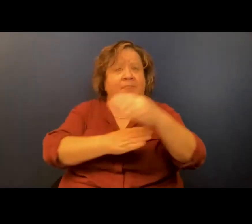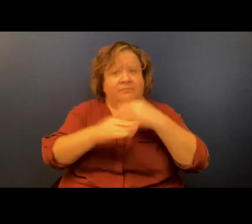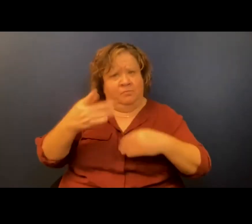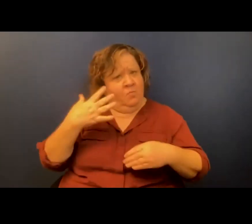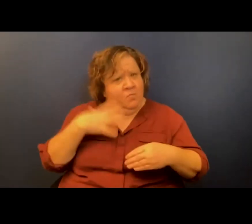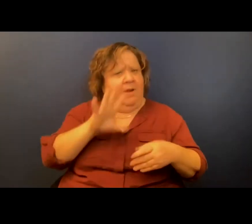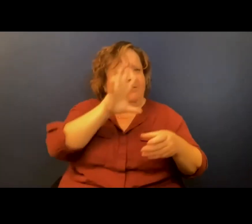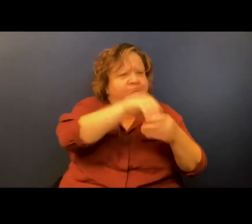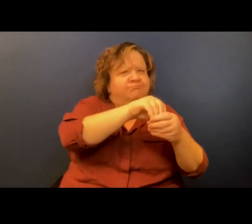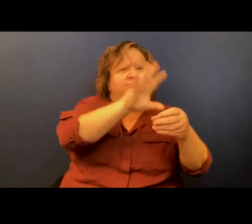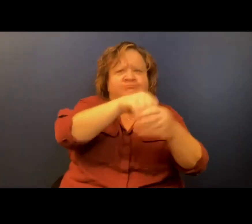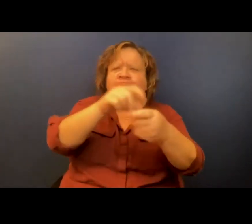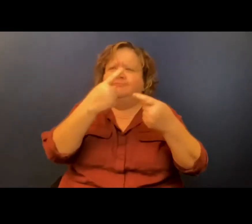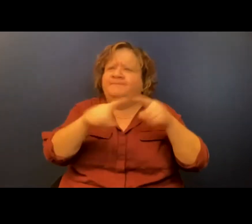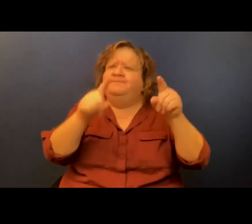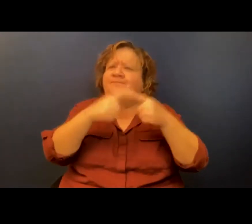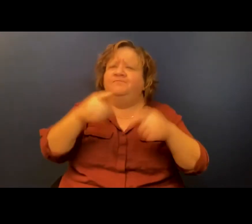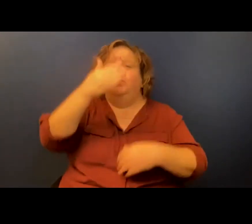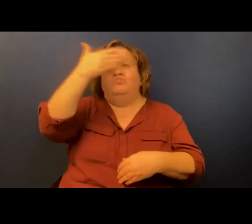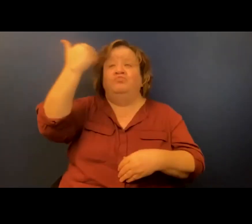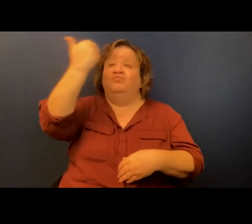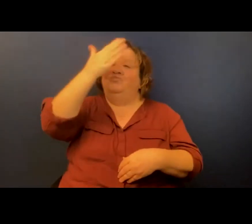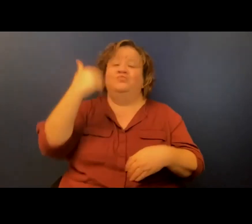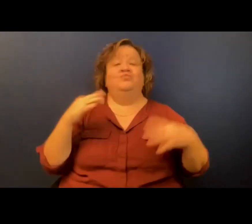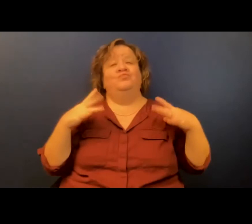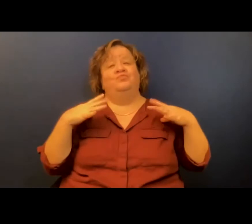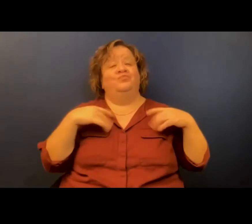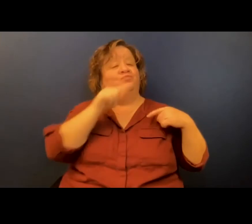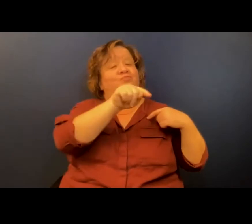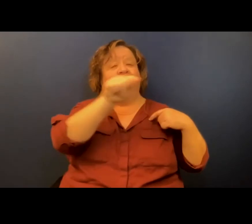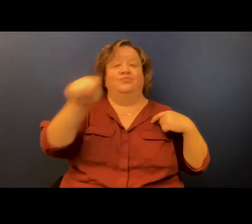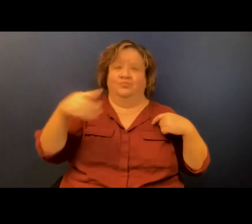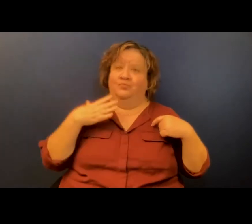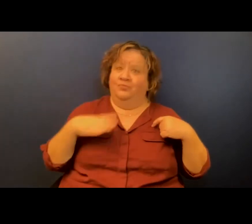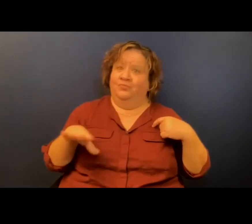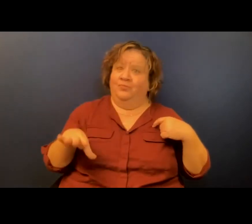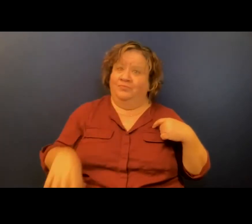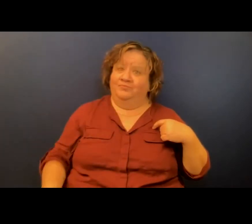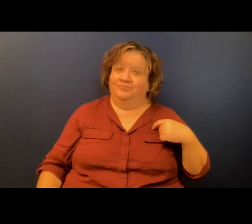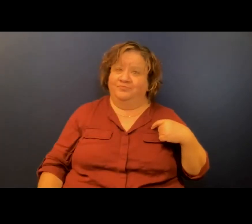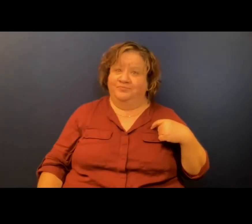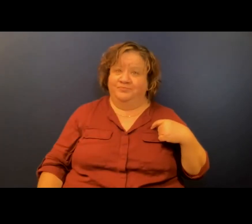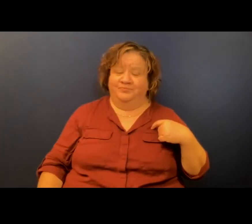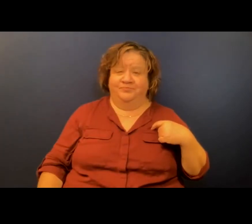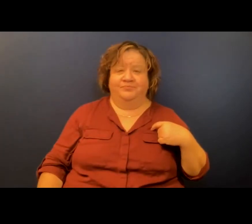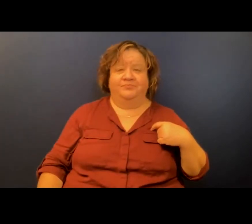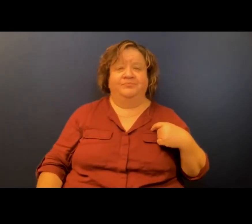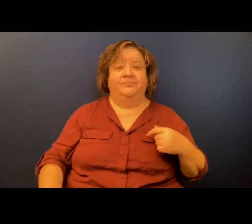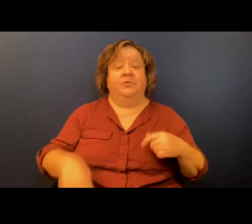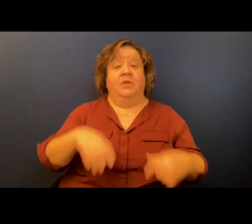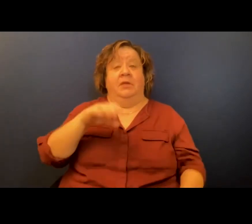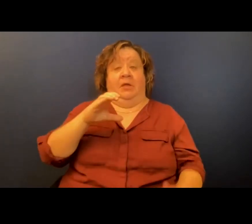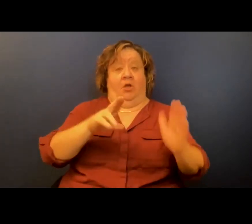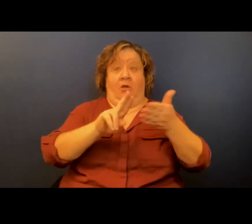We will look at the Article 30 of the CRPD on the rights of people with